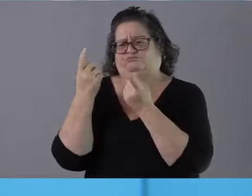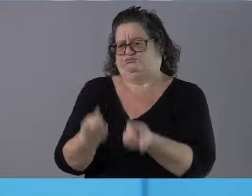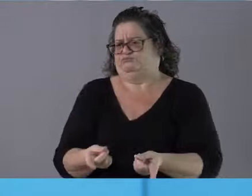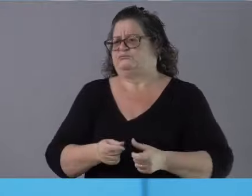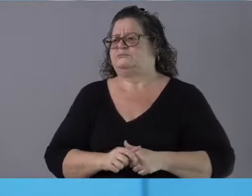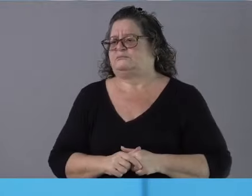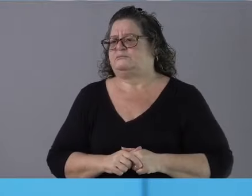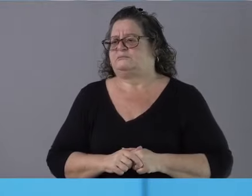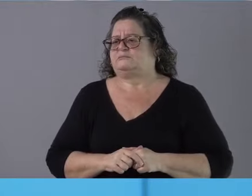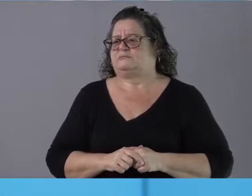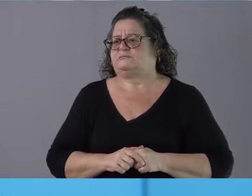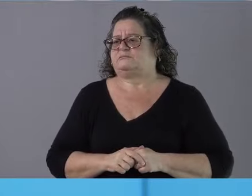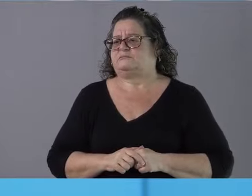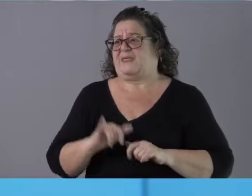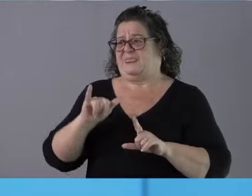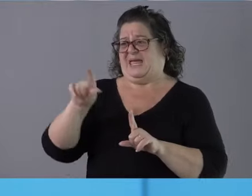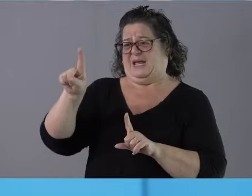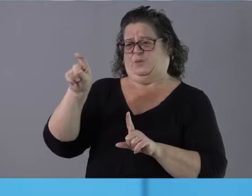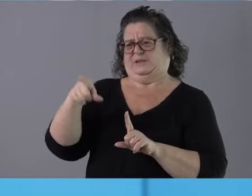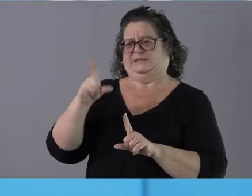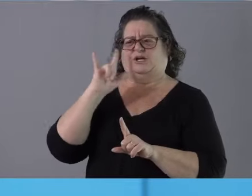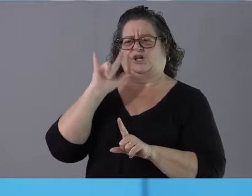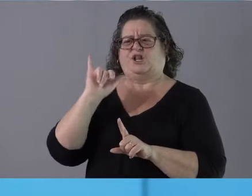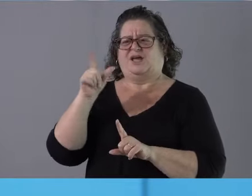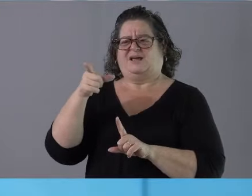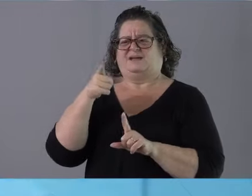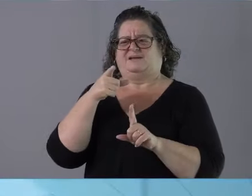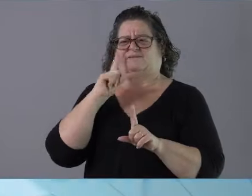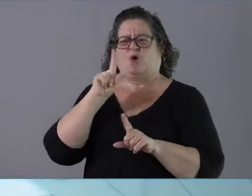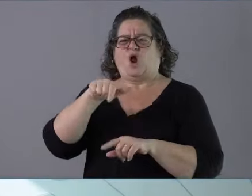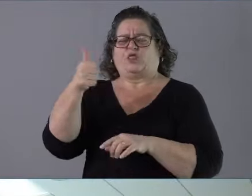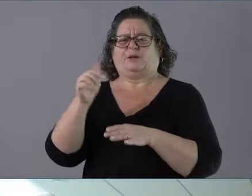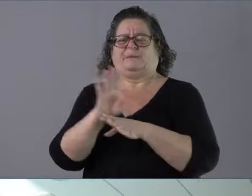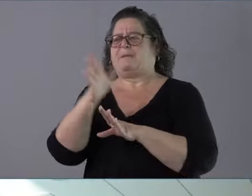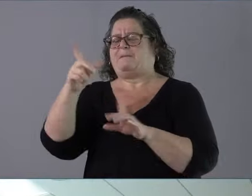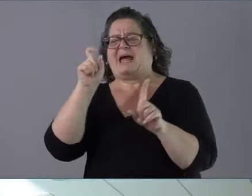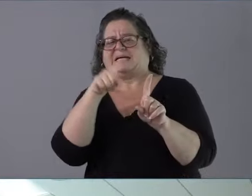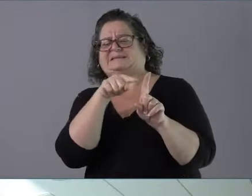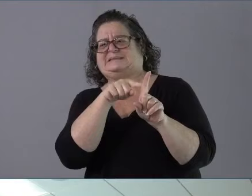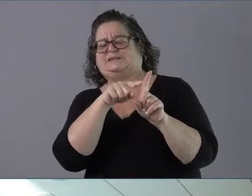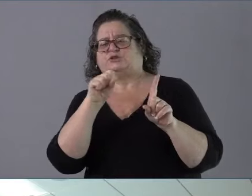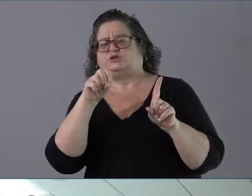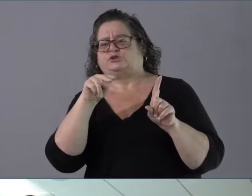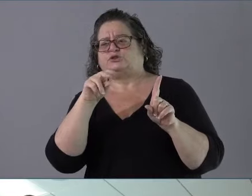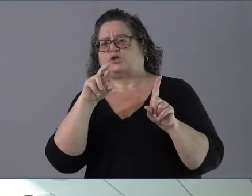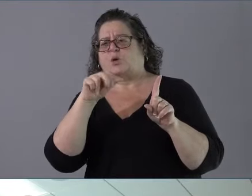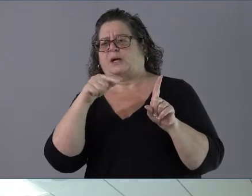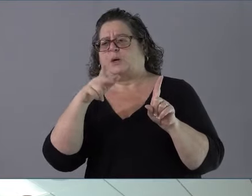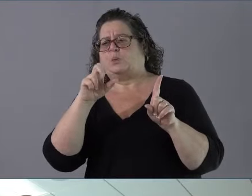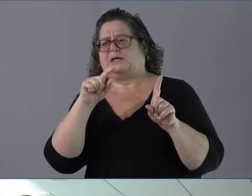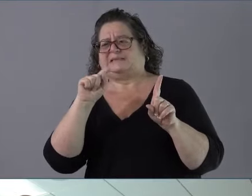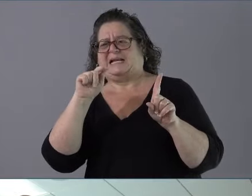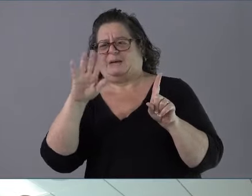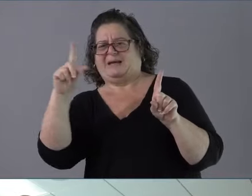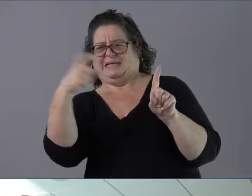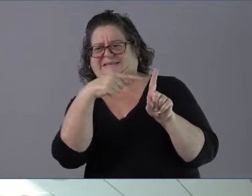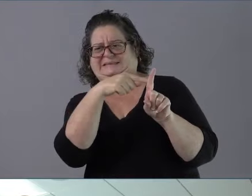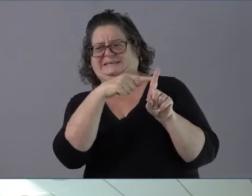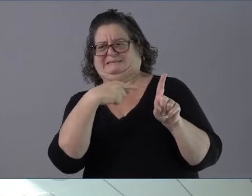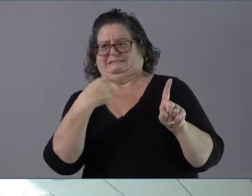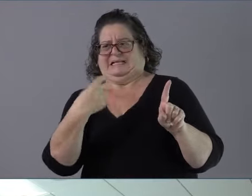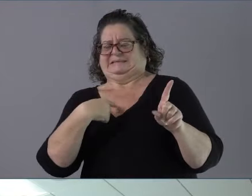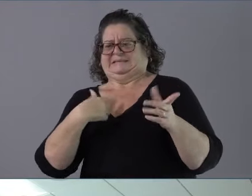or businesses, I ask you to ask them. Well, we rely a lot of them on testing, and they said they were behind on testing because of that. Yeah, and that sounds like a